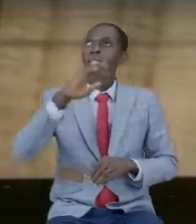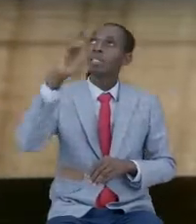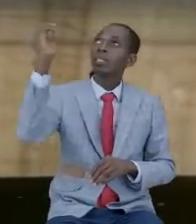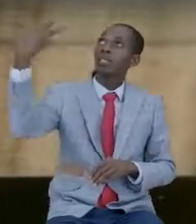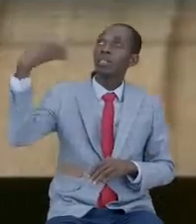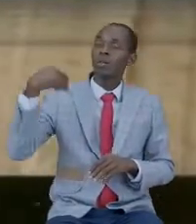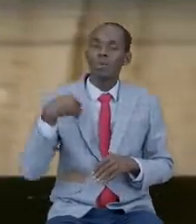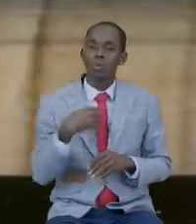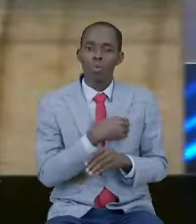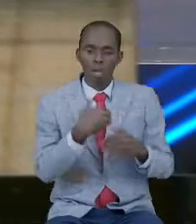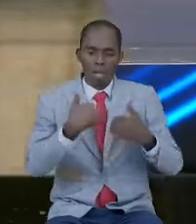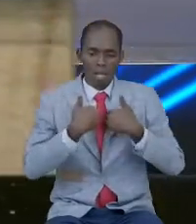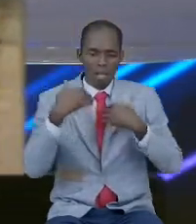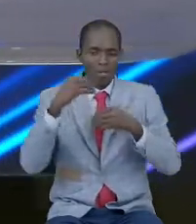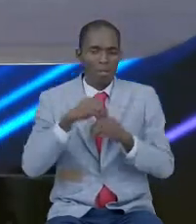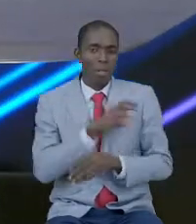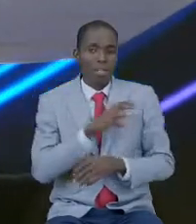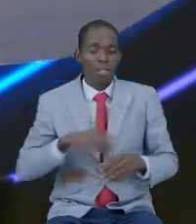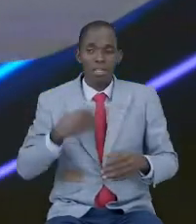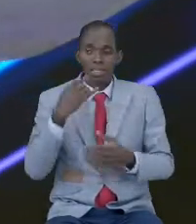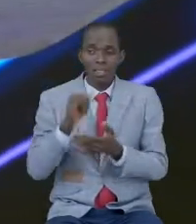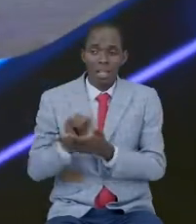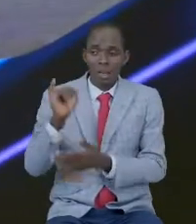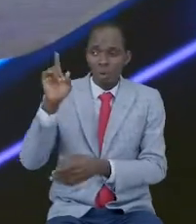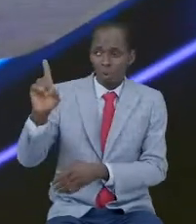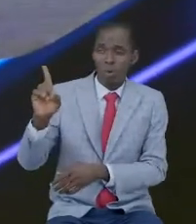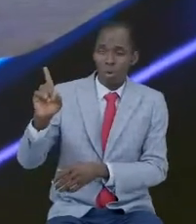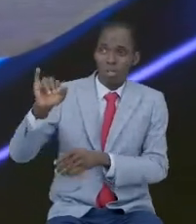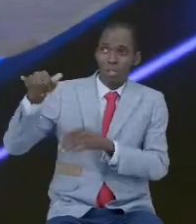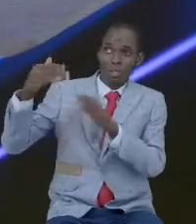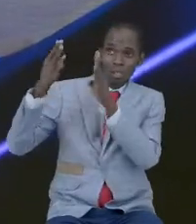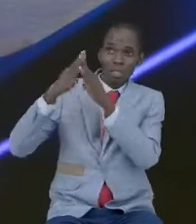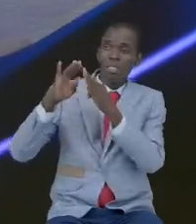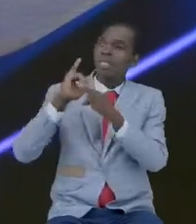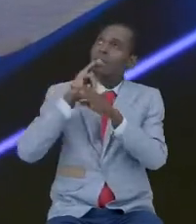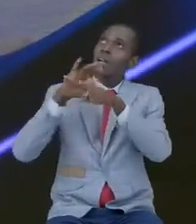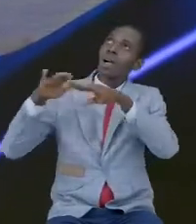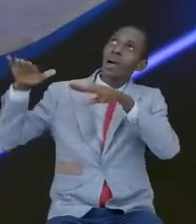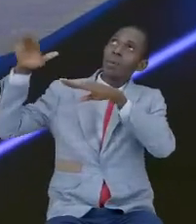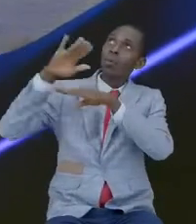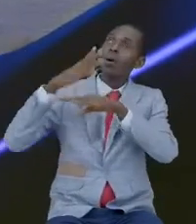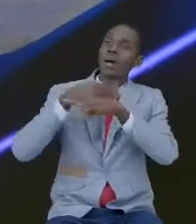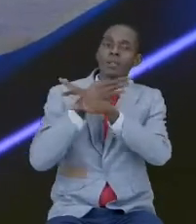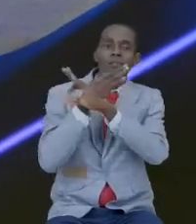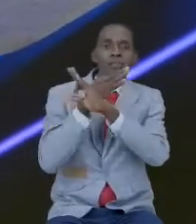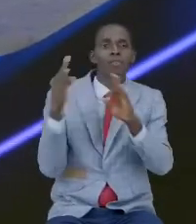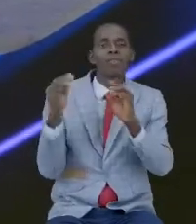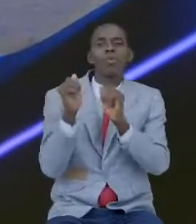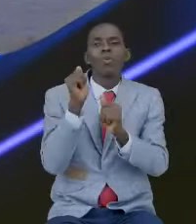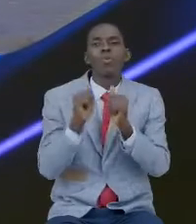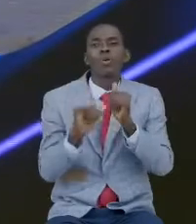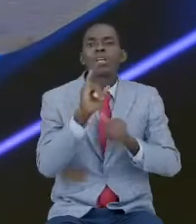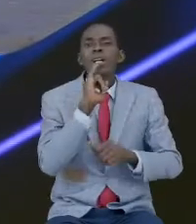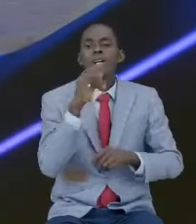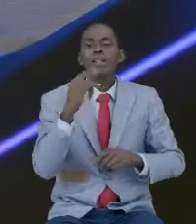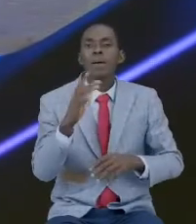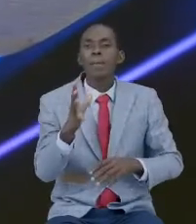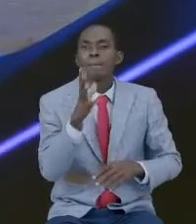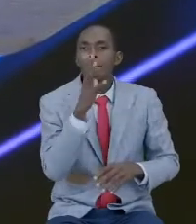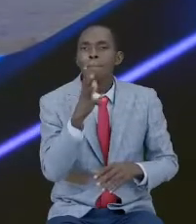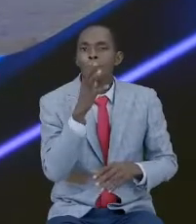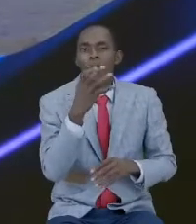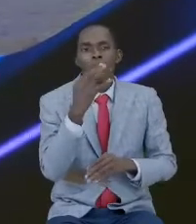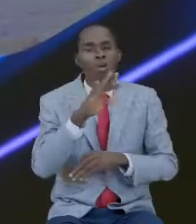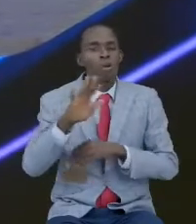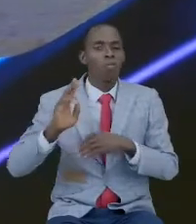And he said that is above and it is free, which is the mother of